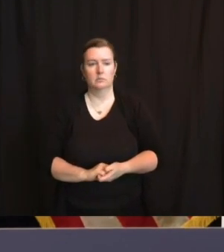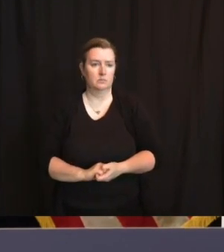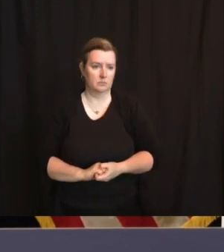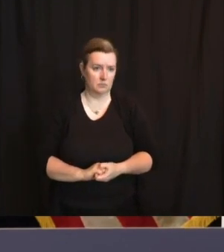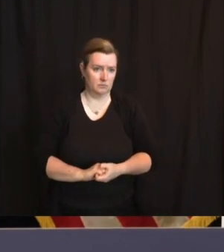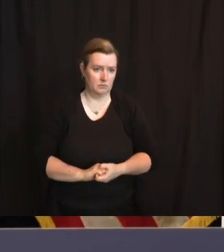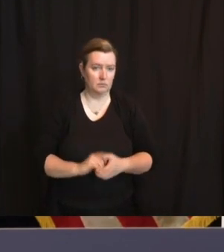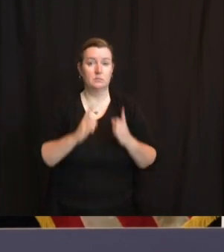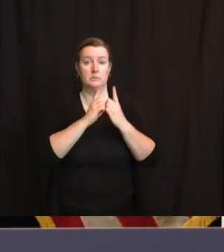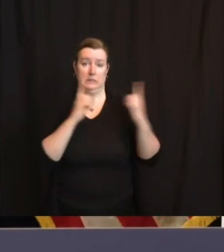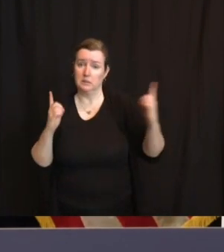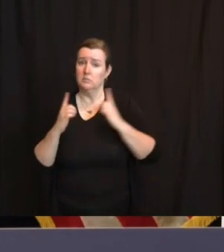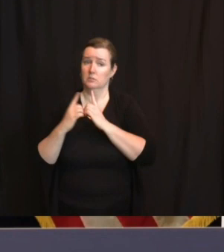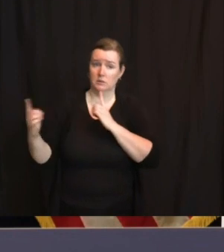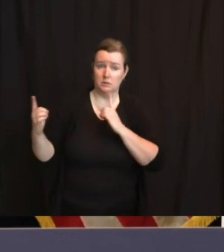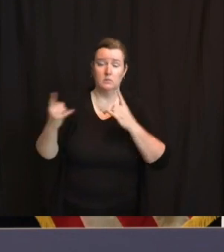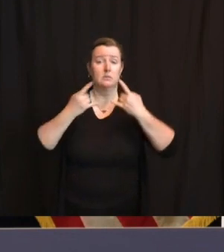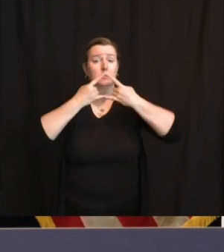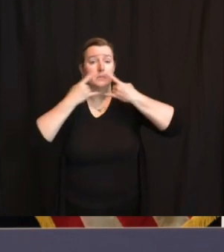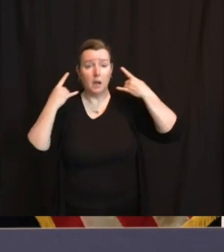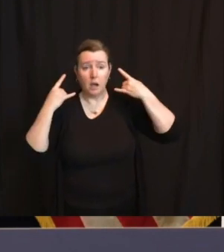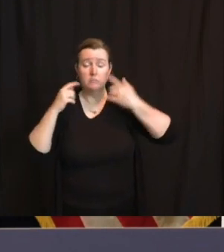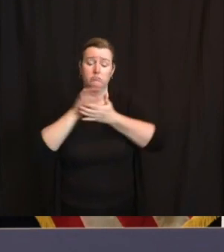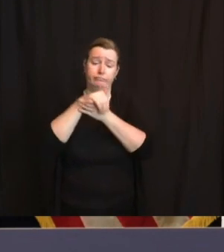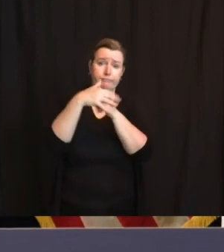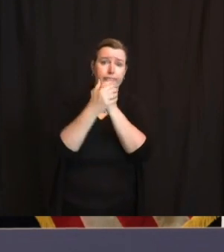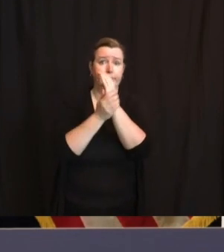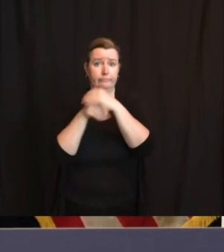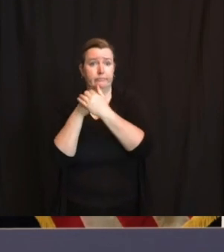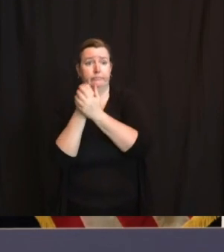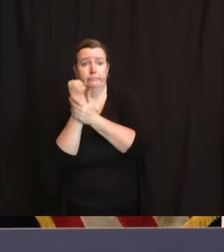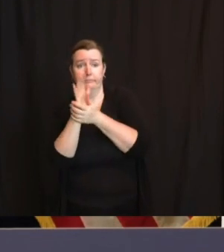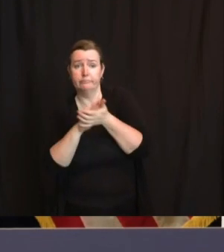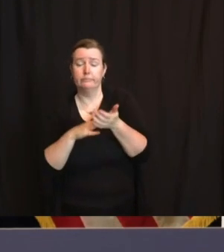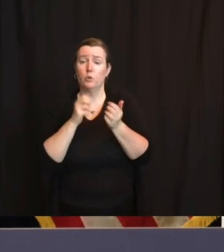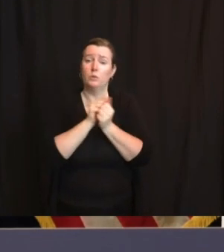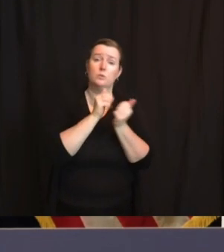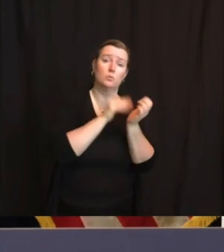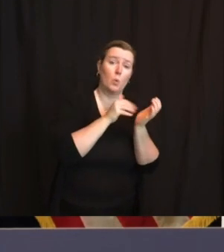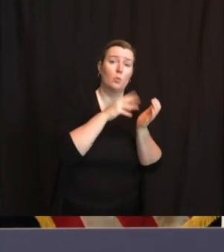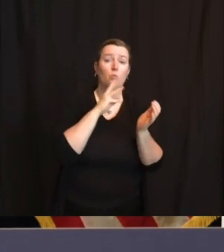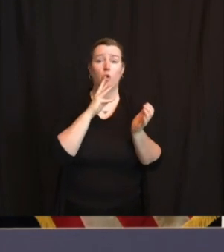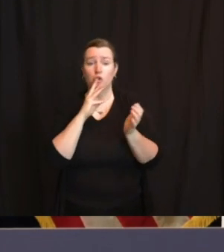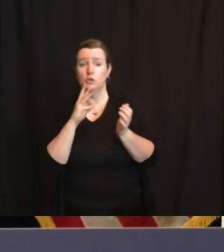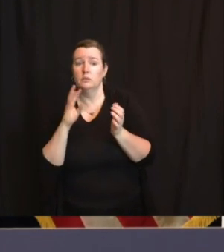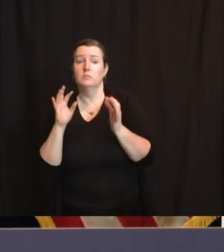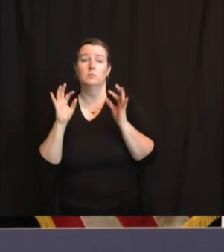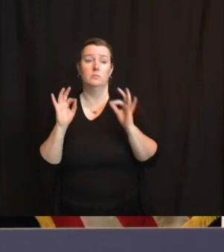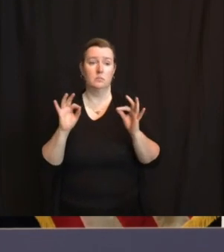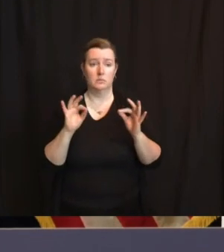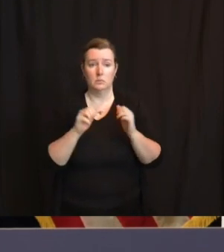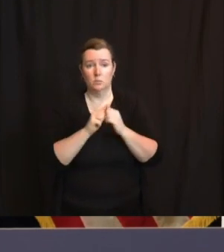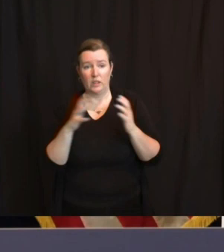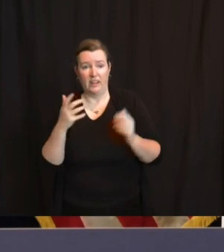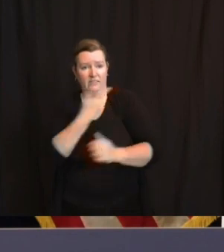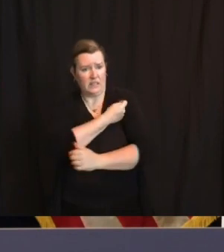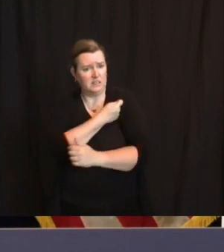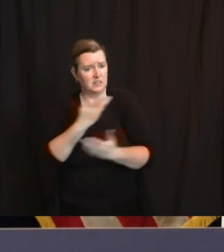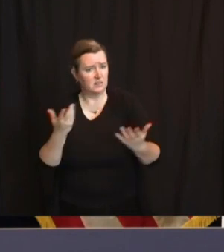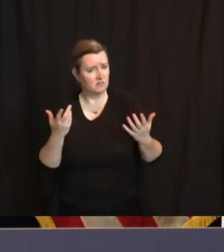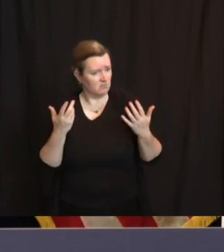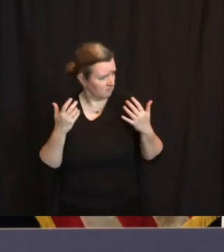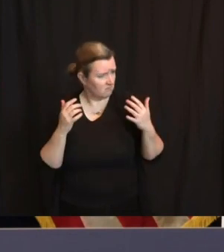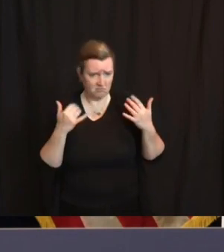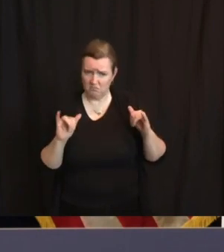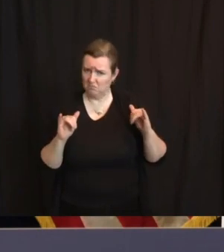water in the absence of a vaccine? Is that your question? I think the answer is yes, right? I think this is a good example of,